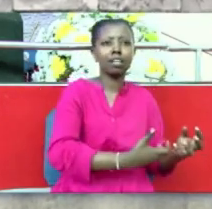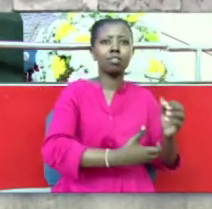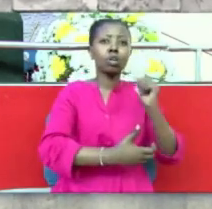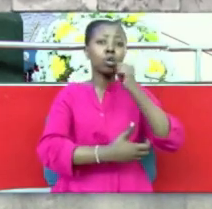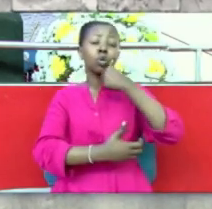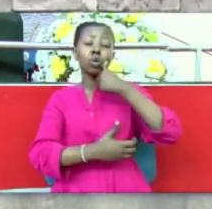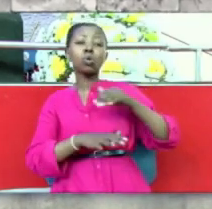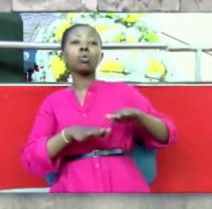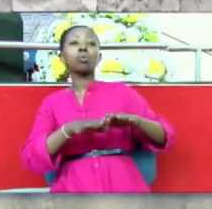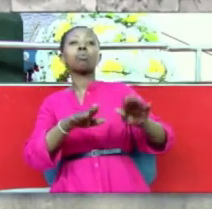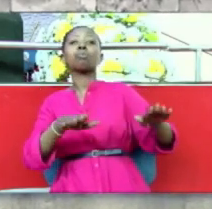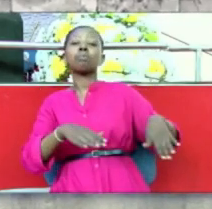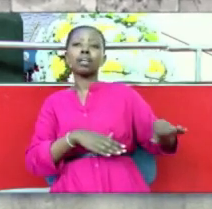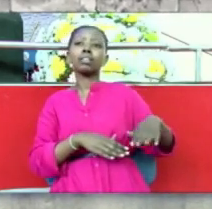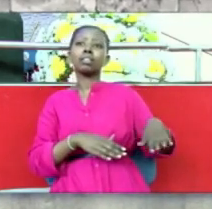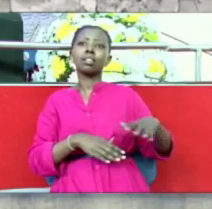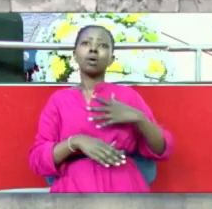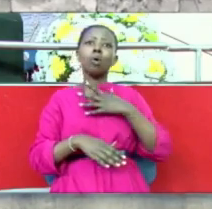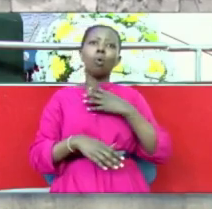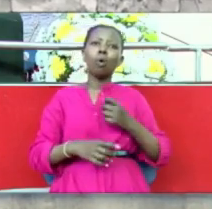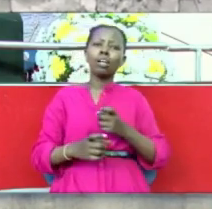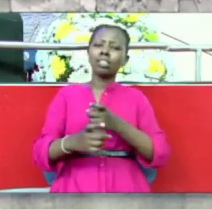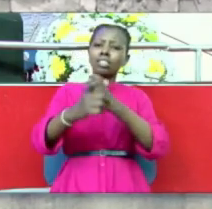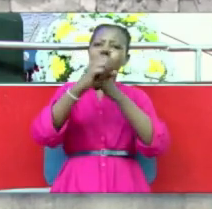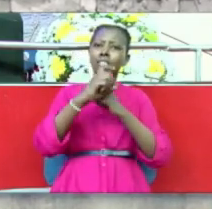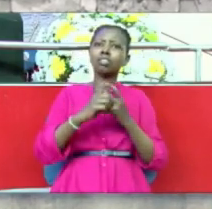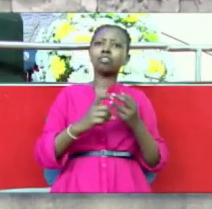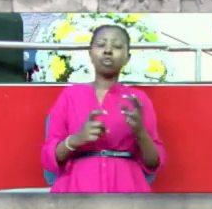territory. I need a gift of sight."